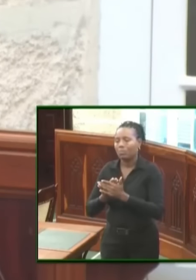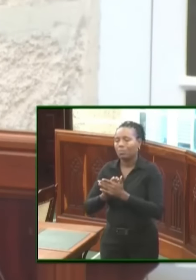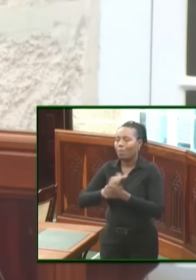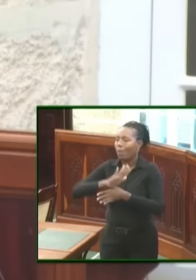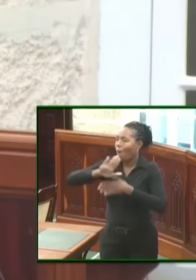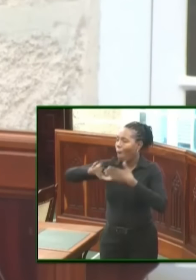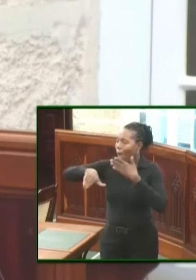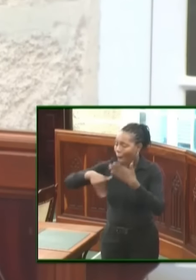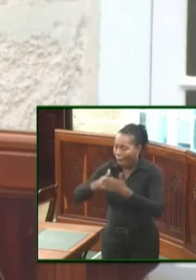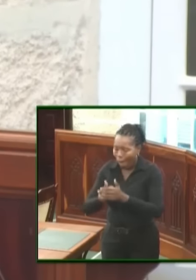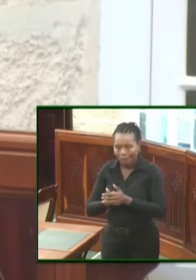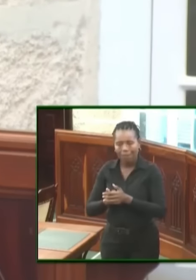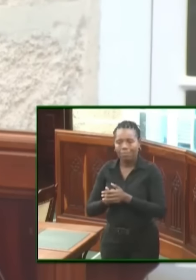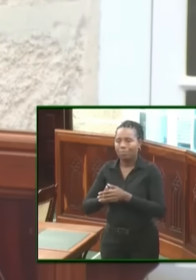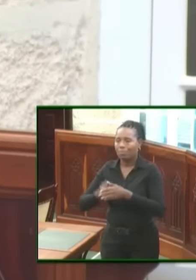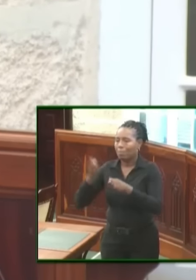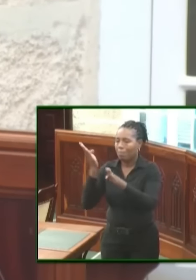mass public vehicles